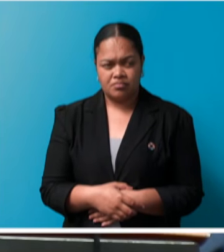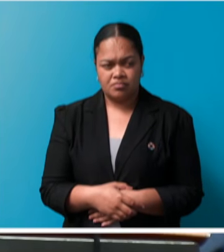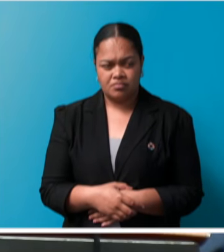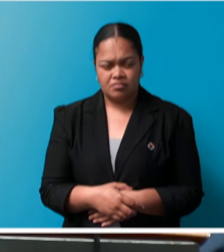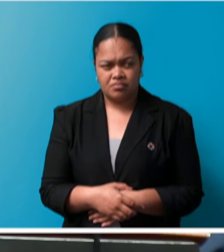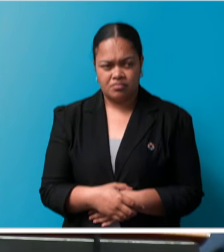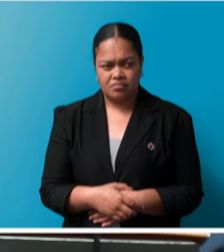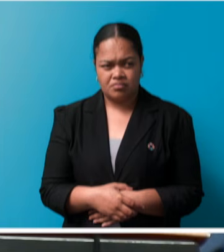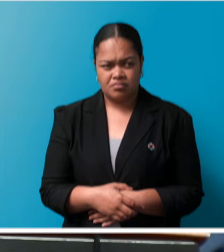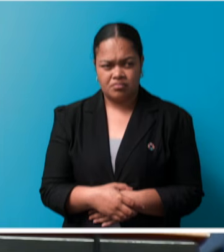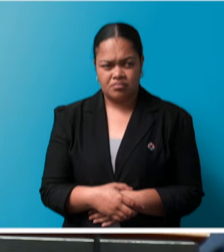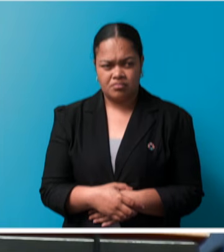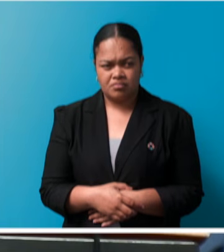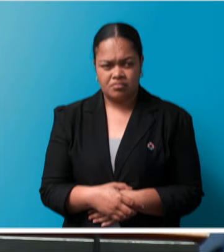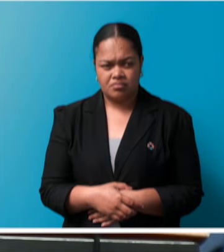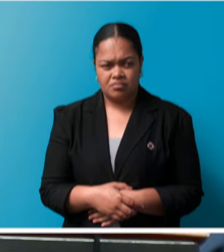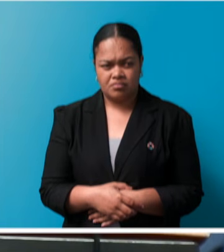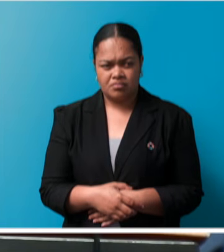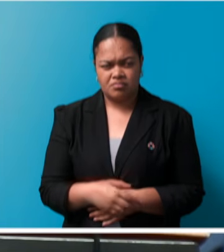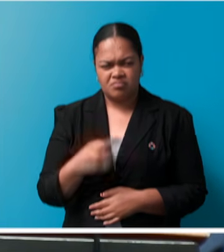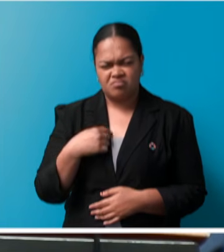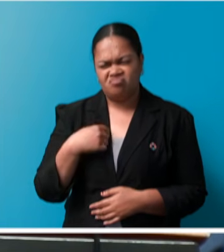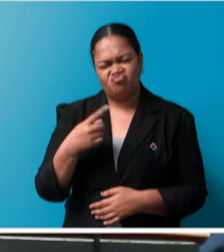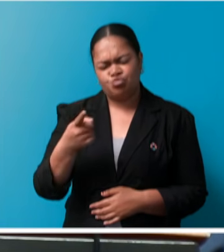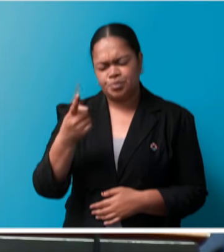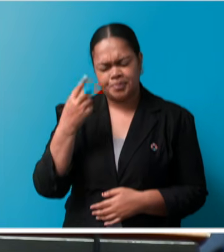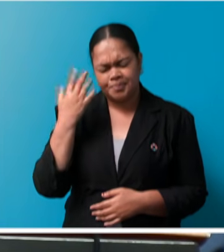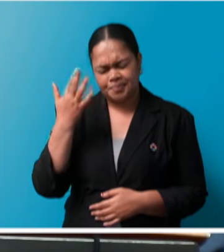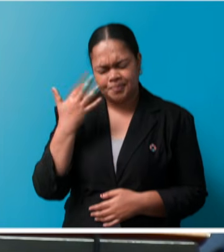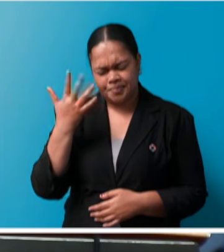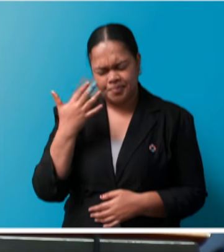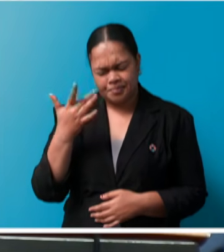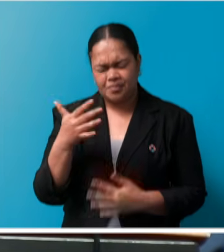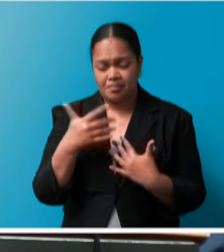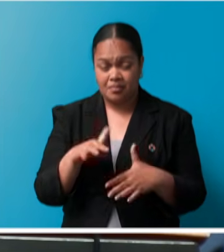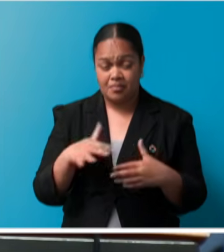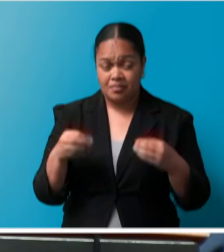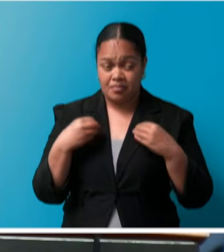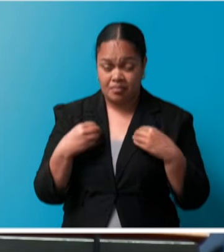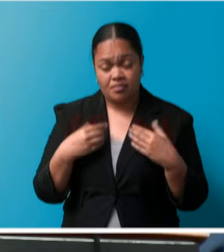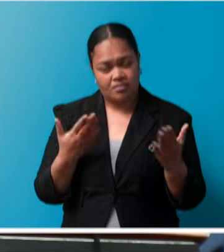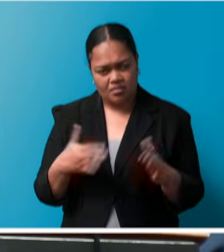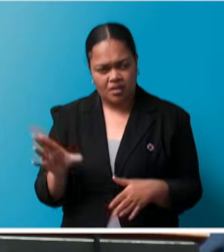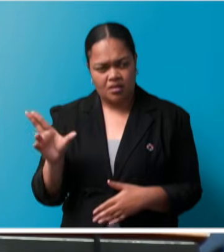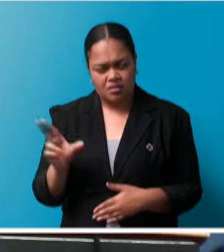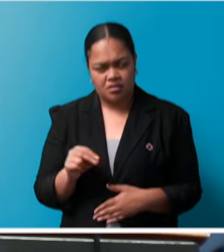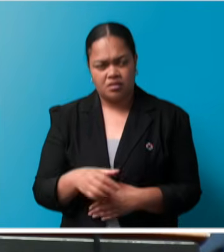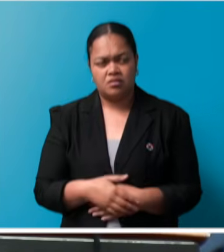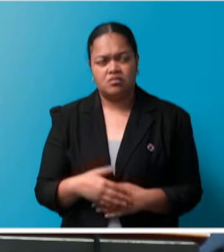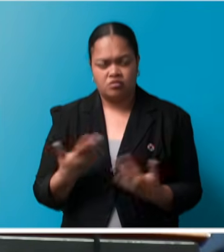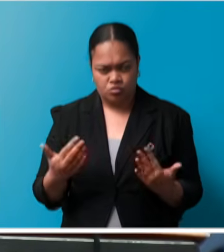say. But look, coming back to public enterprise, we've done that. We are moving